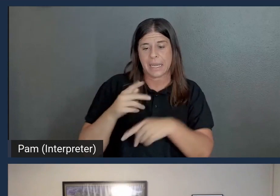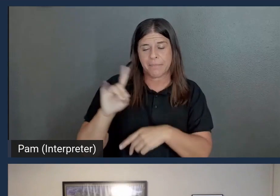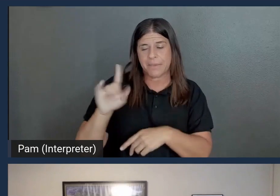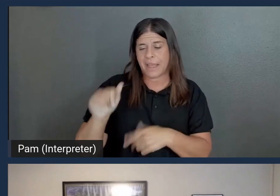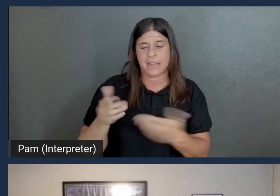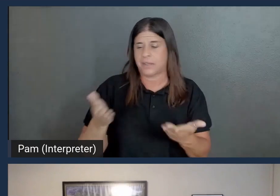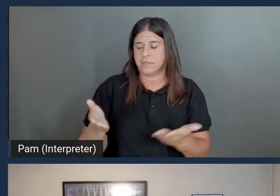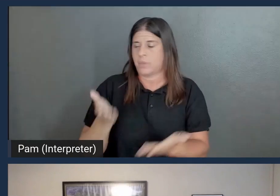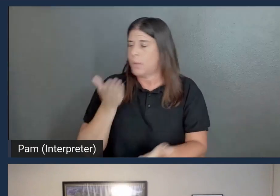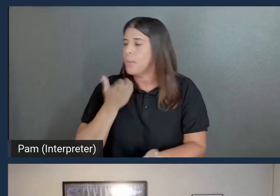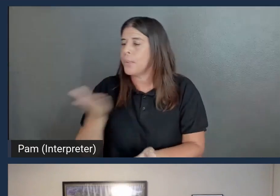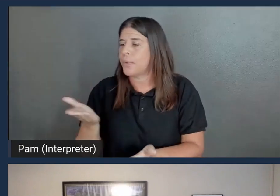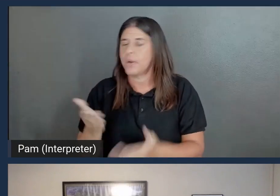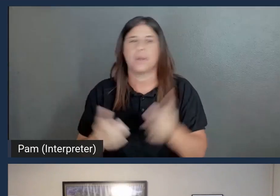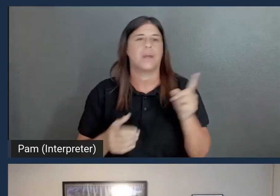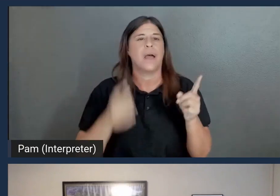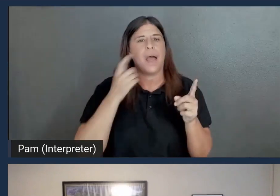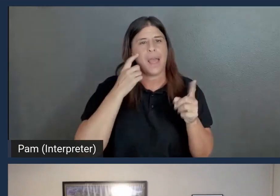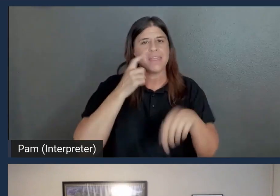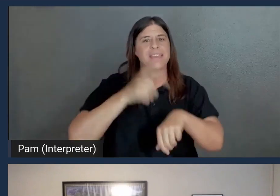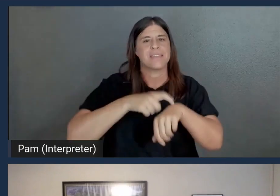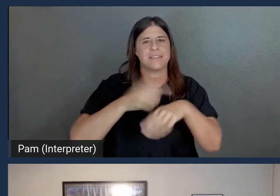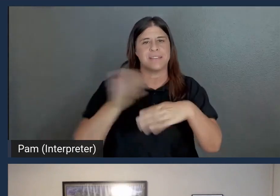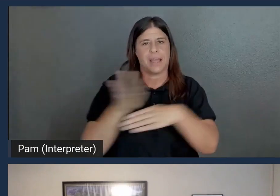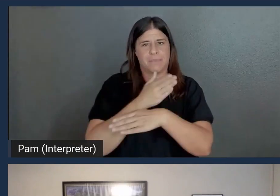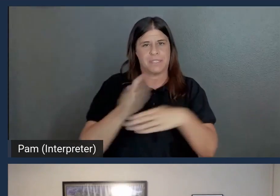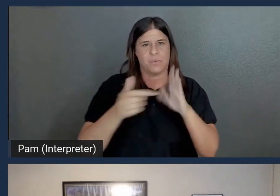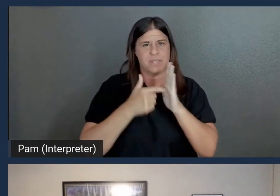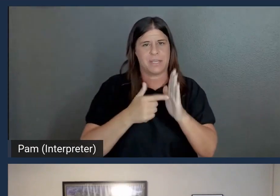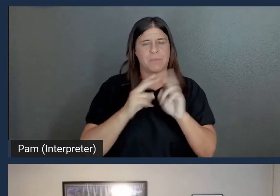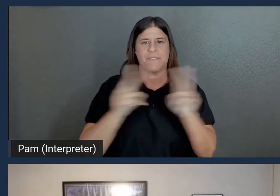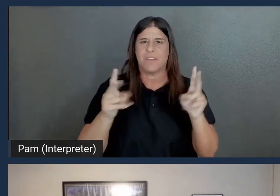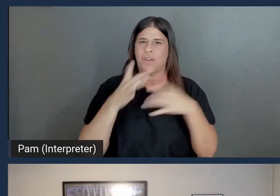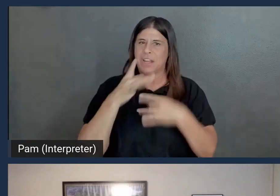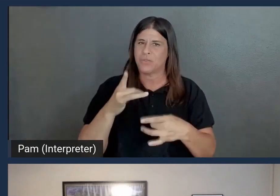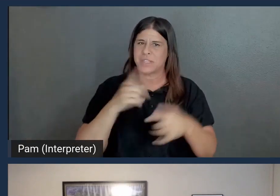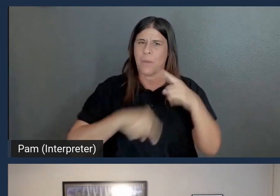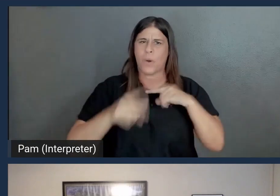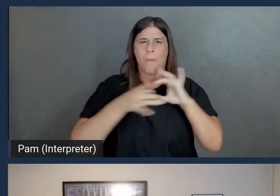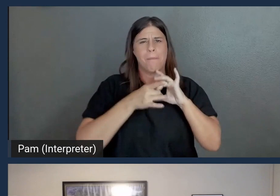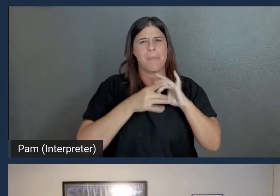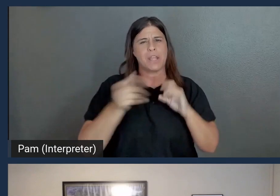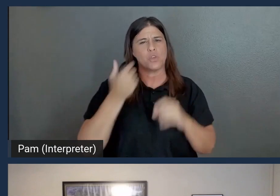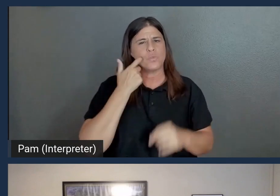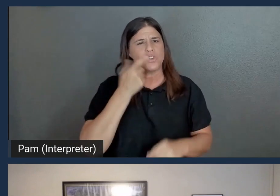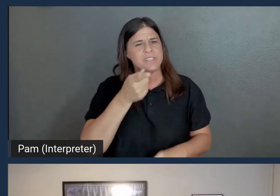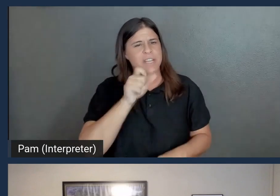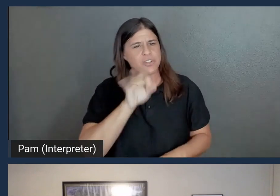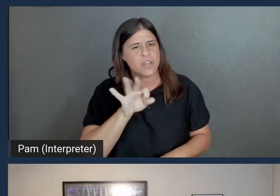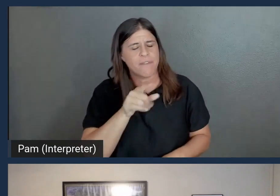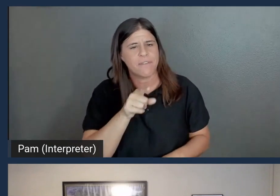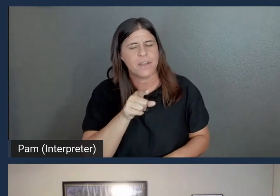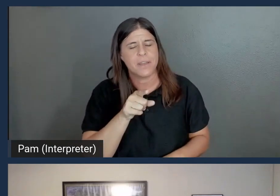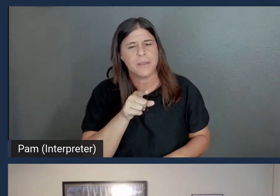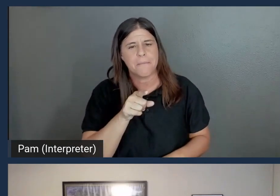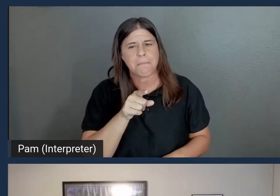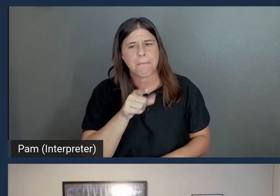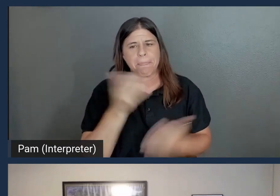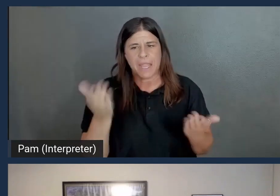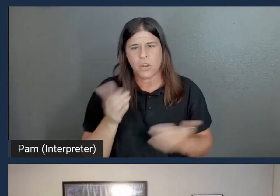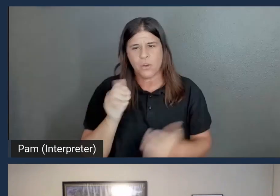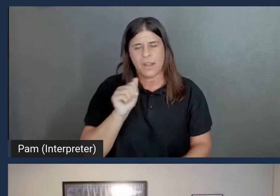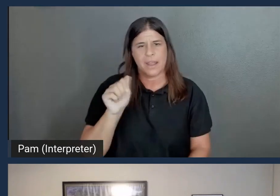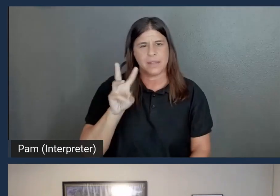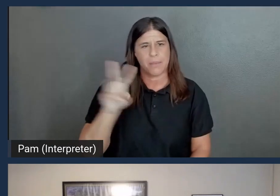think the time series example is particularly interesting. And I want to connect this back to something you said, Jeff, which was that, here at AWS, we have